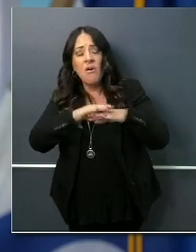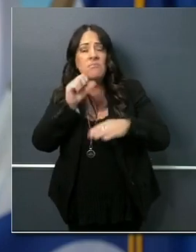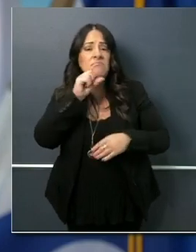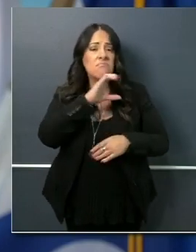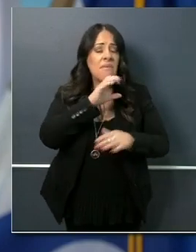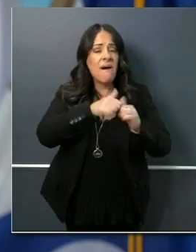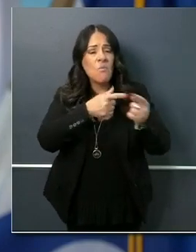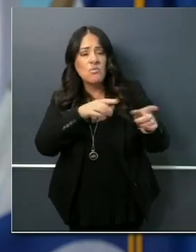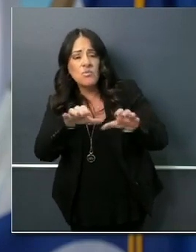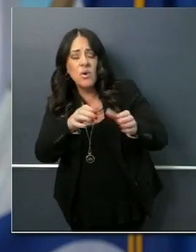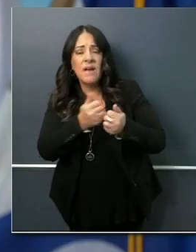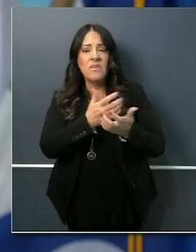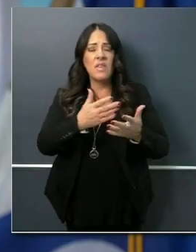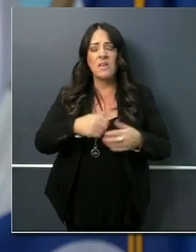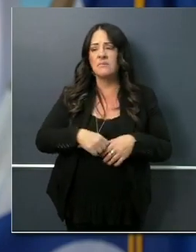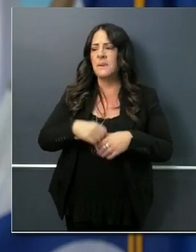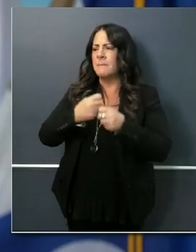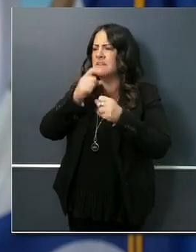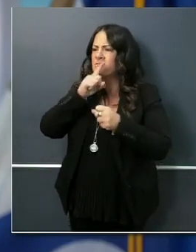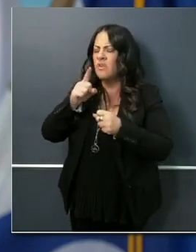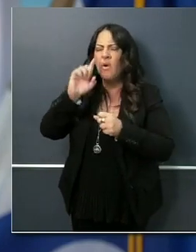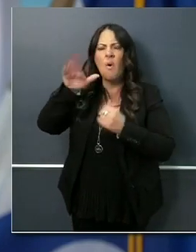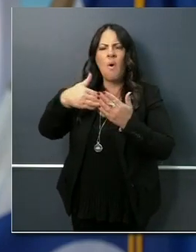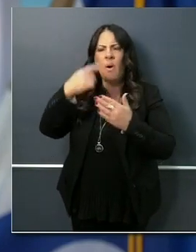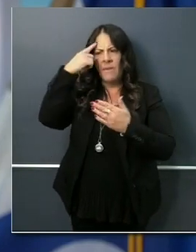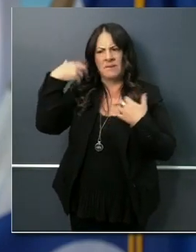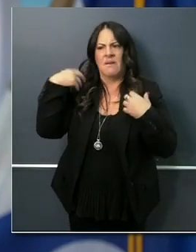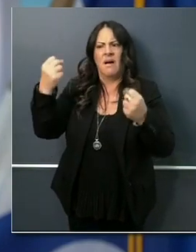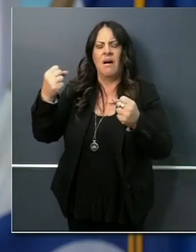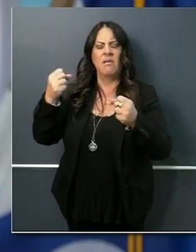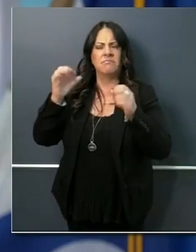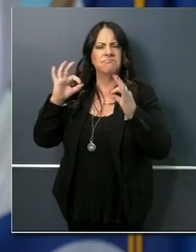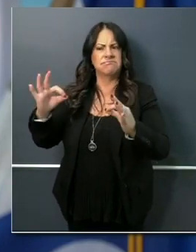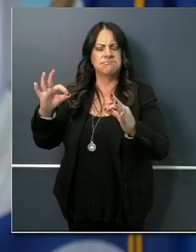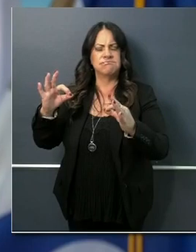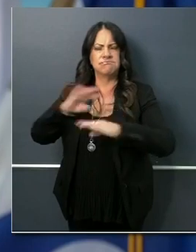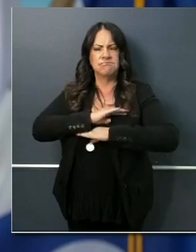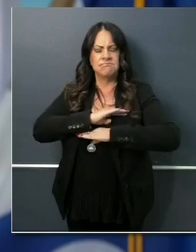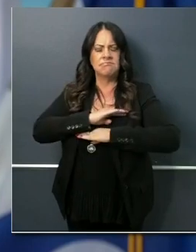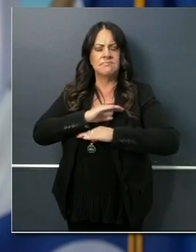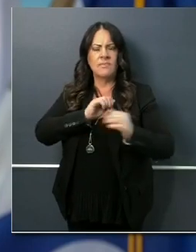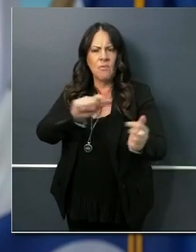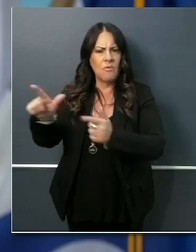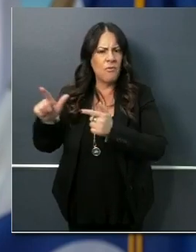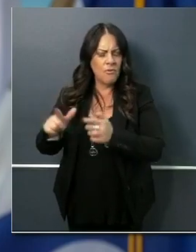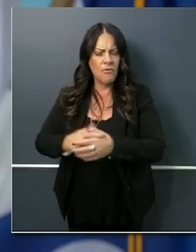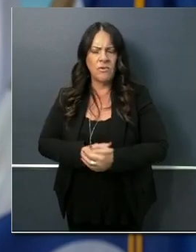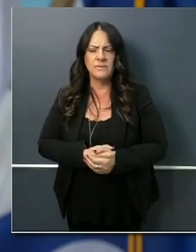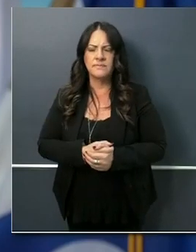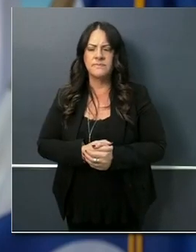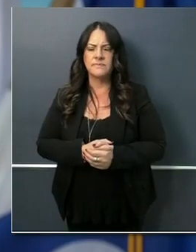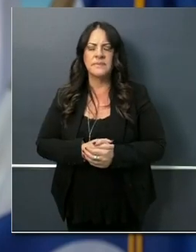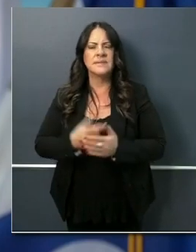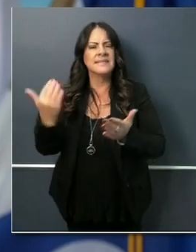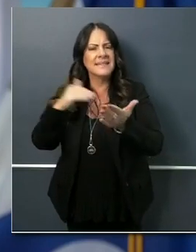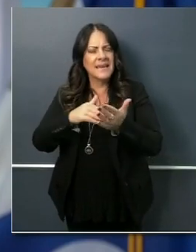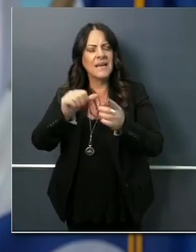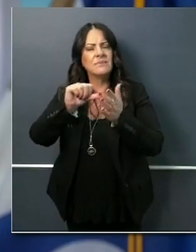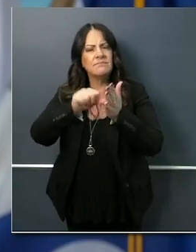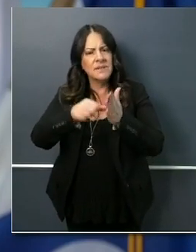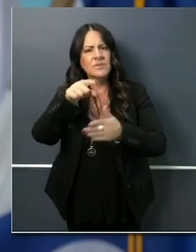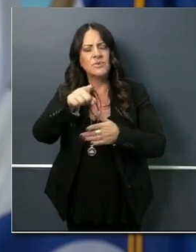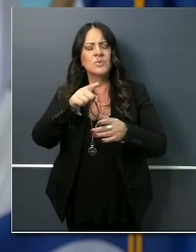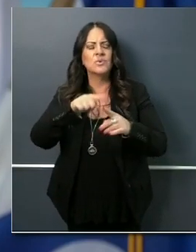and mental health needs are met. I want to remind everybody of the importance of continuing to